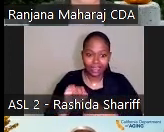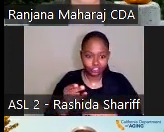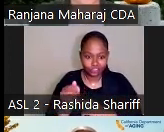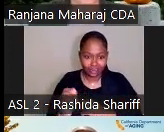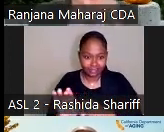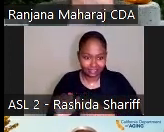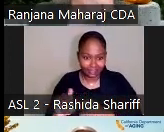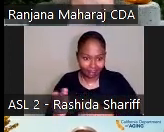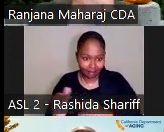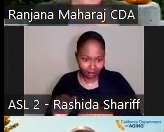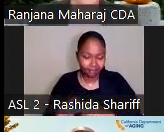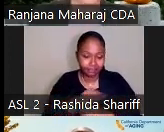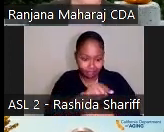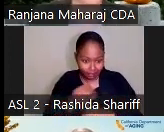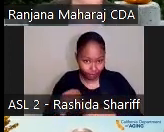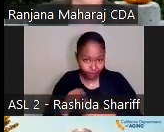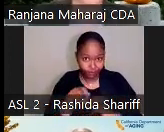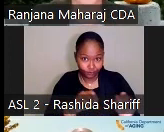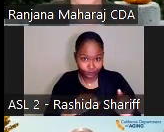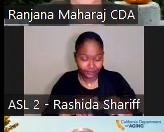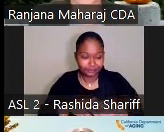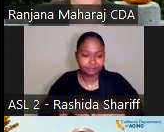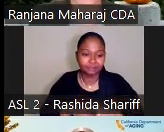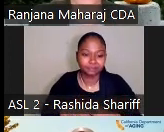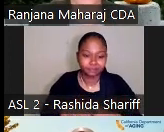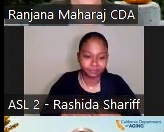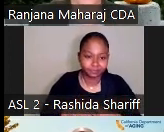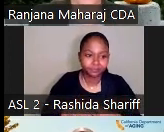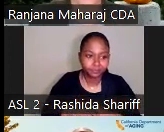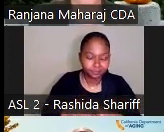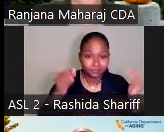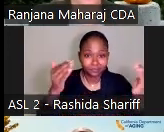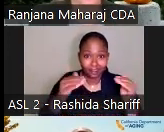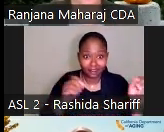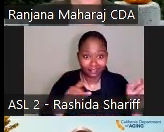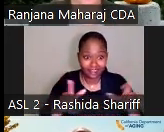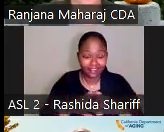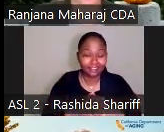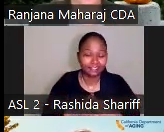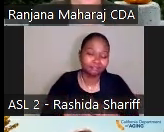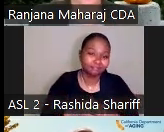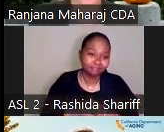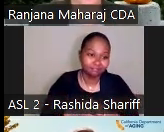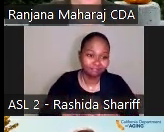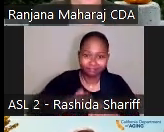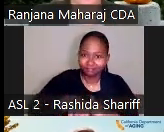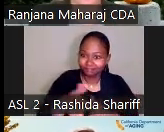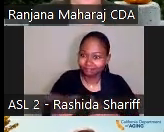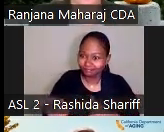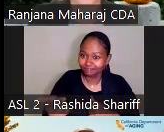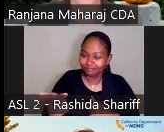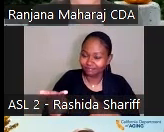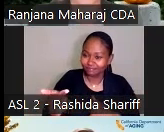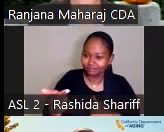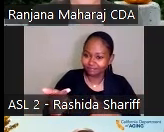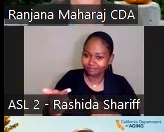engage@aging.ca.gov. So now I think we can go to the next slide. And I'm going to turn it over to my colleague, who